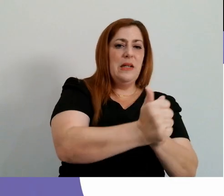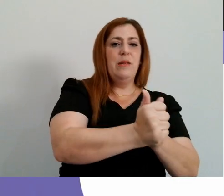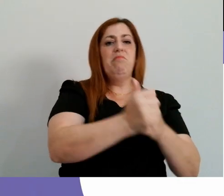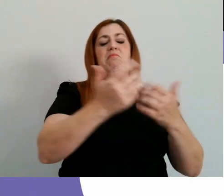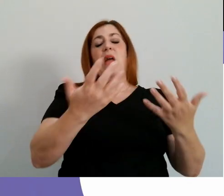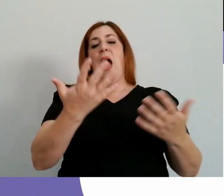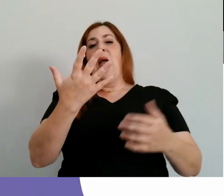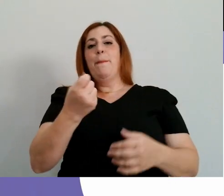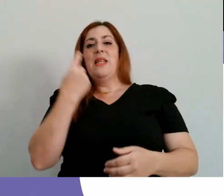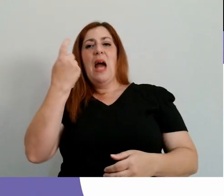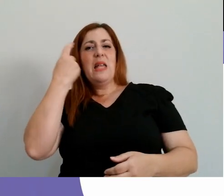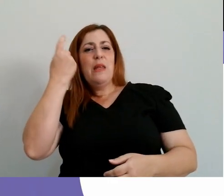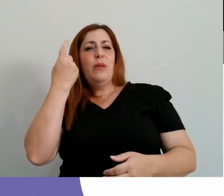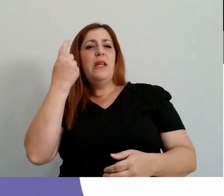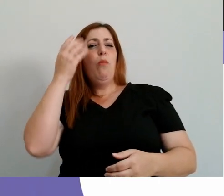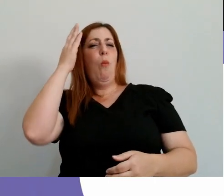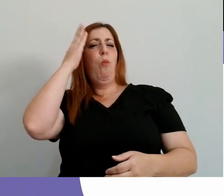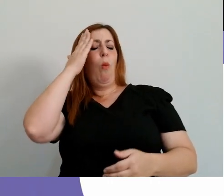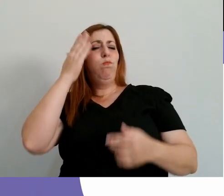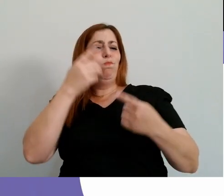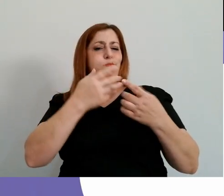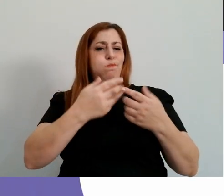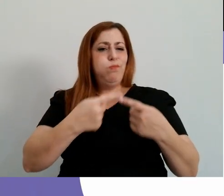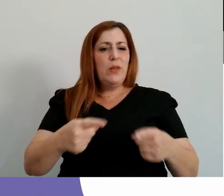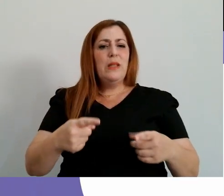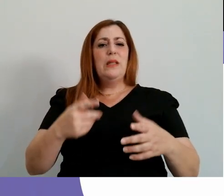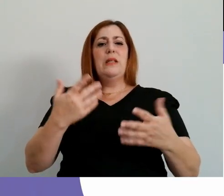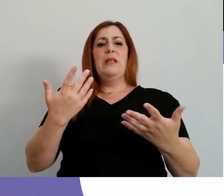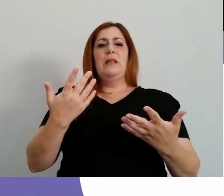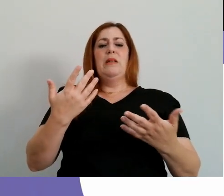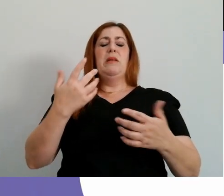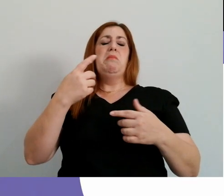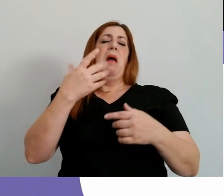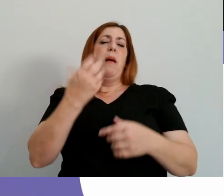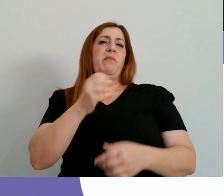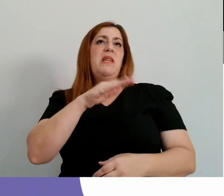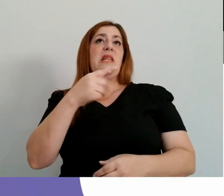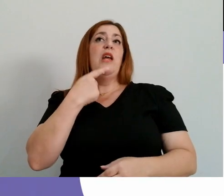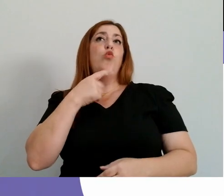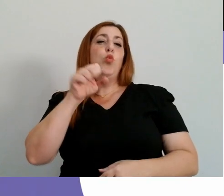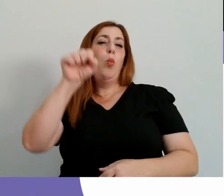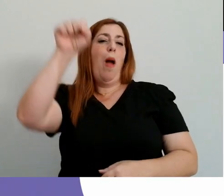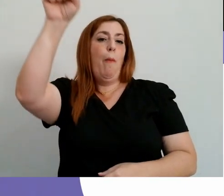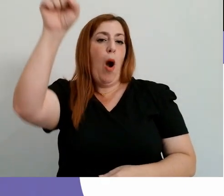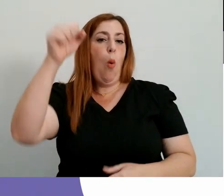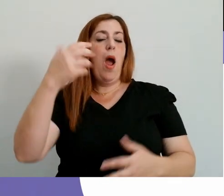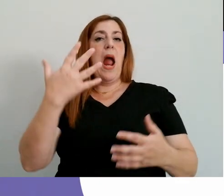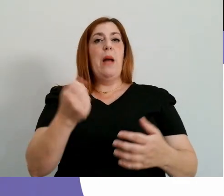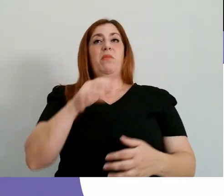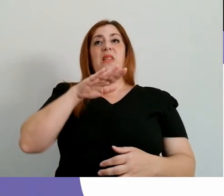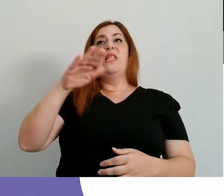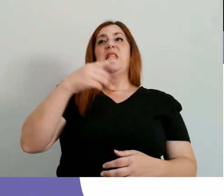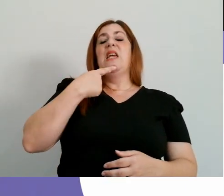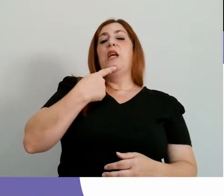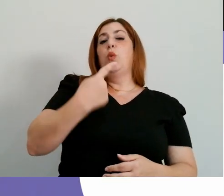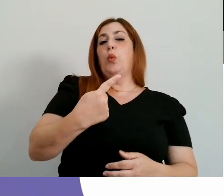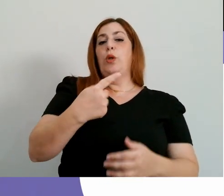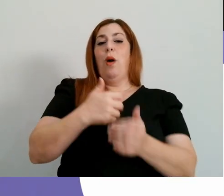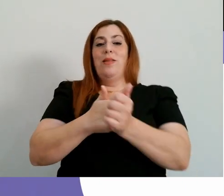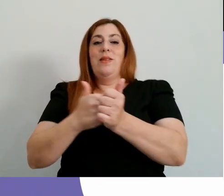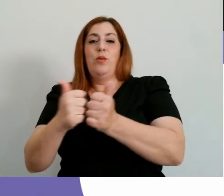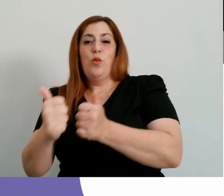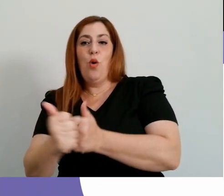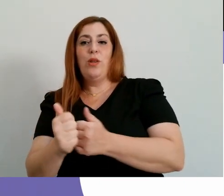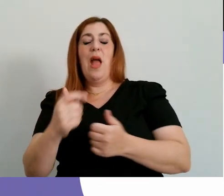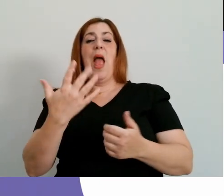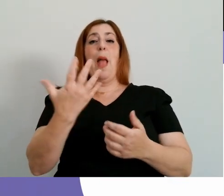say neurotype, some say it's a superpower, some say it's a disorder. Some people still say that it's a disease as well.